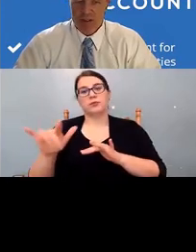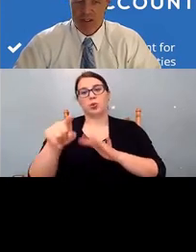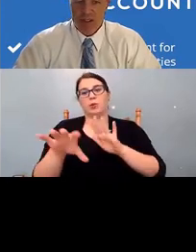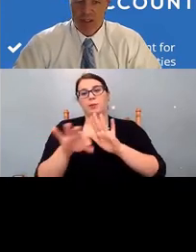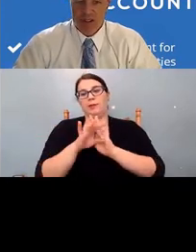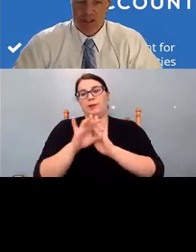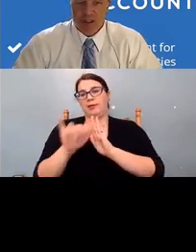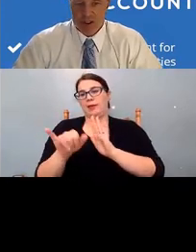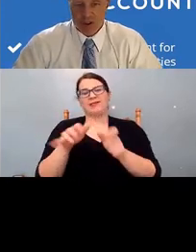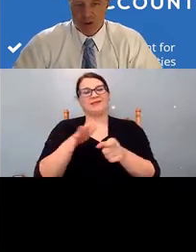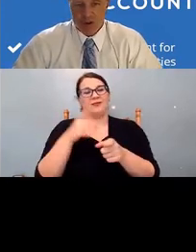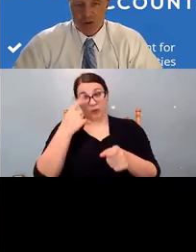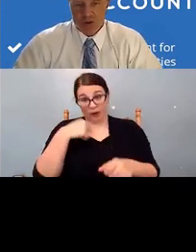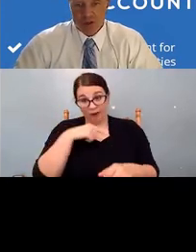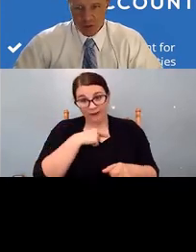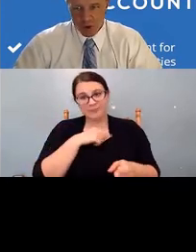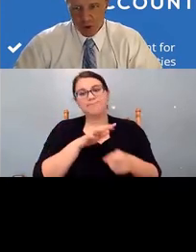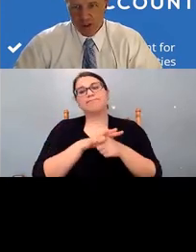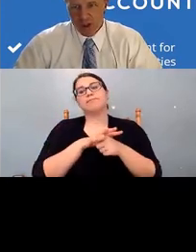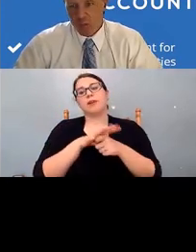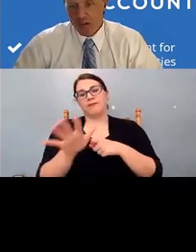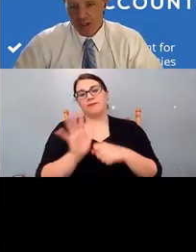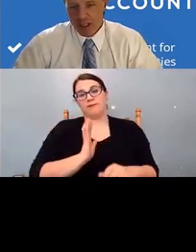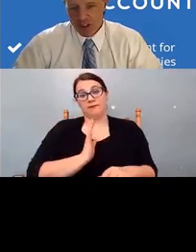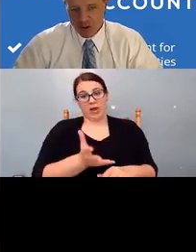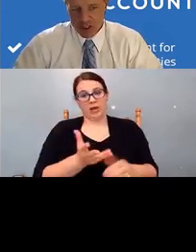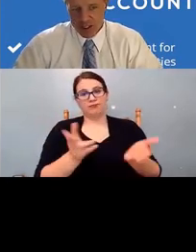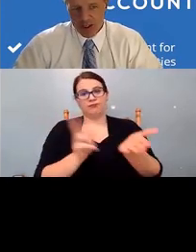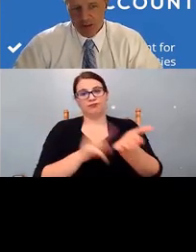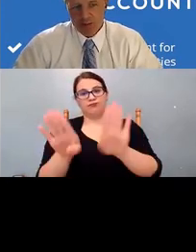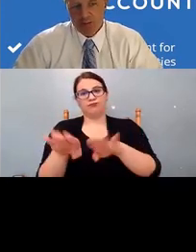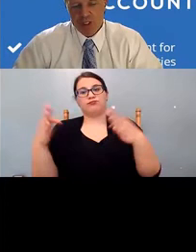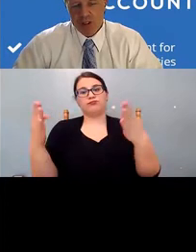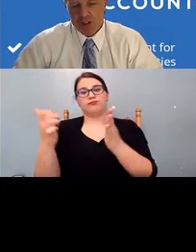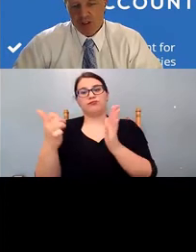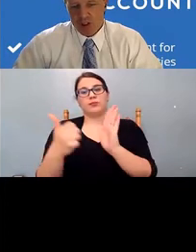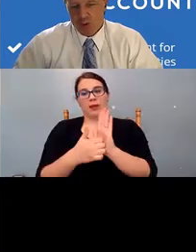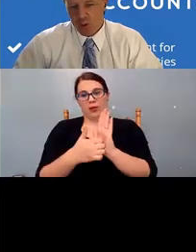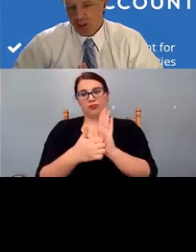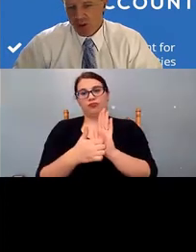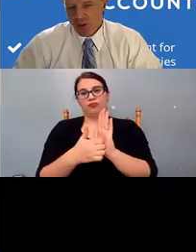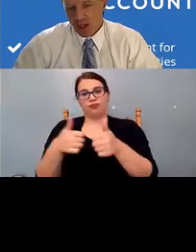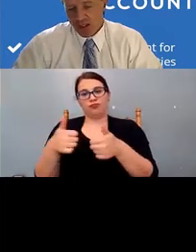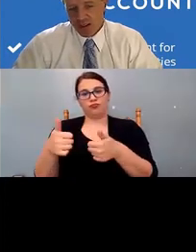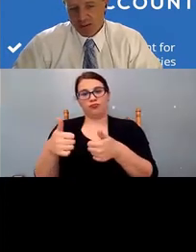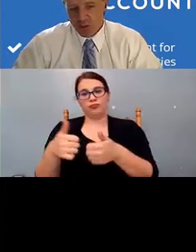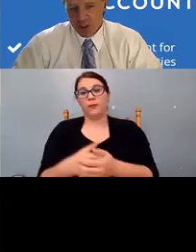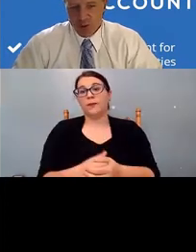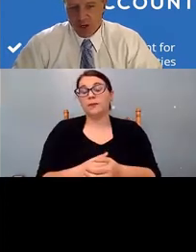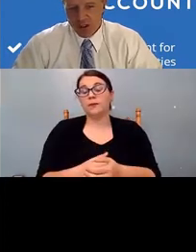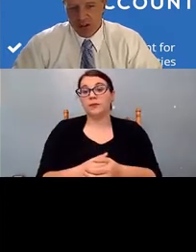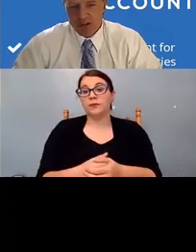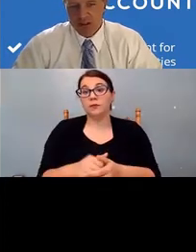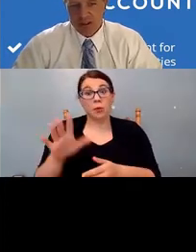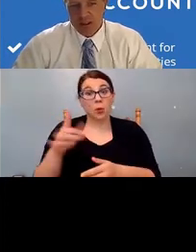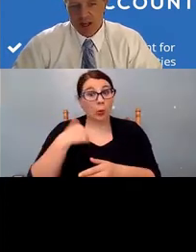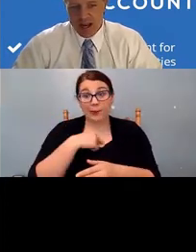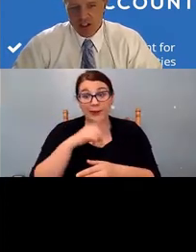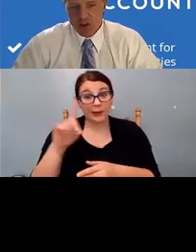enough to enroll and open and use the account. So we do not